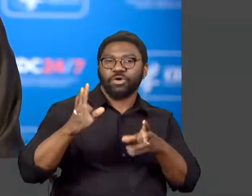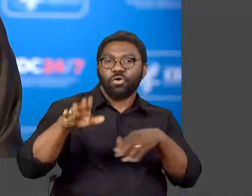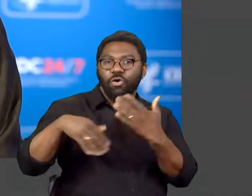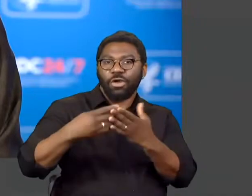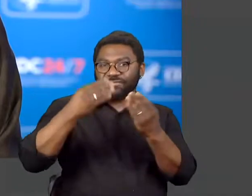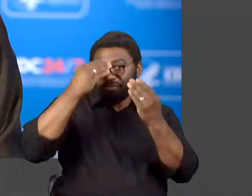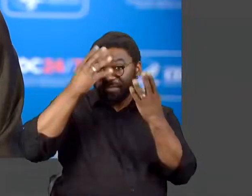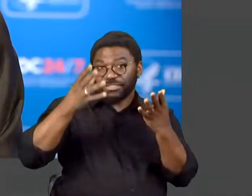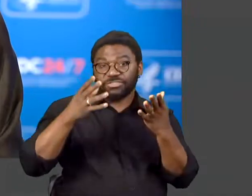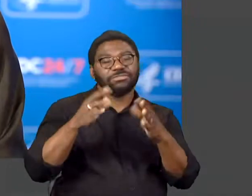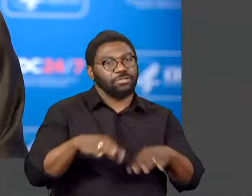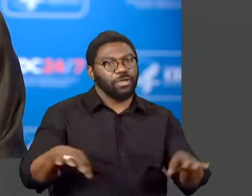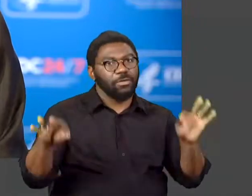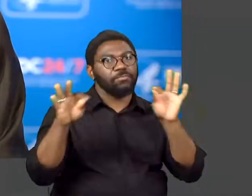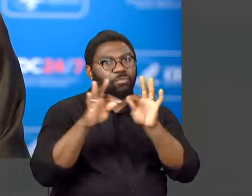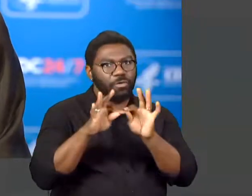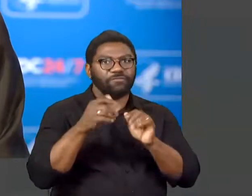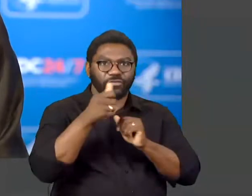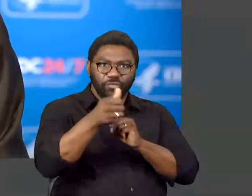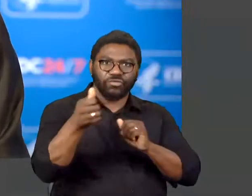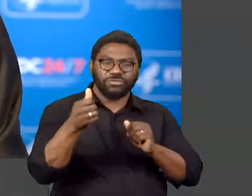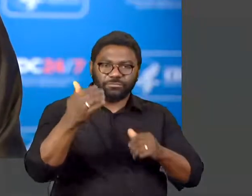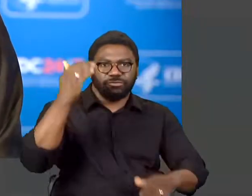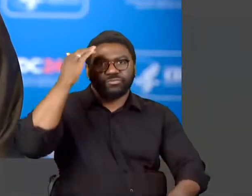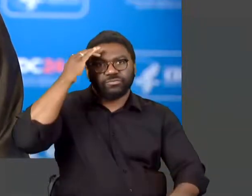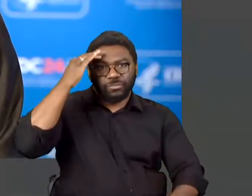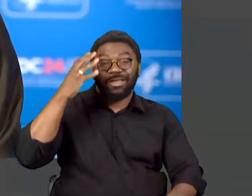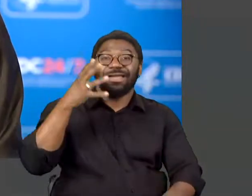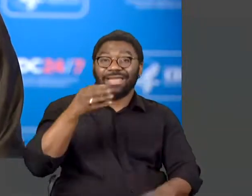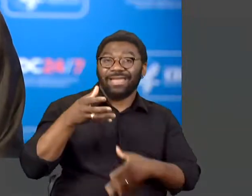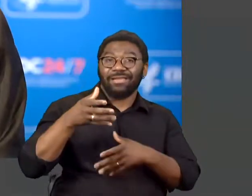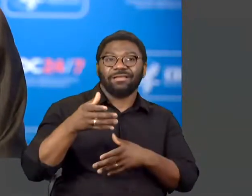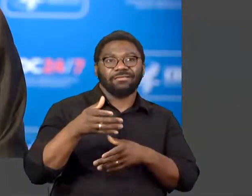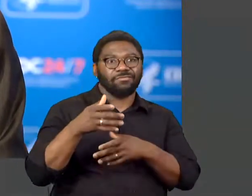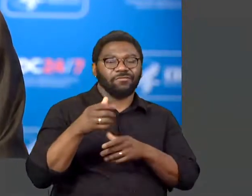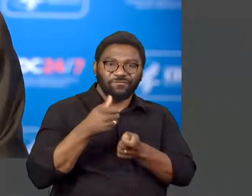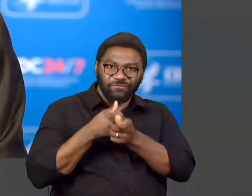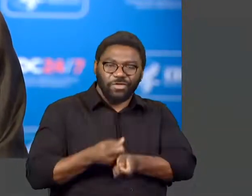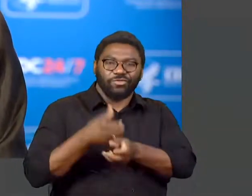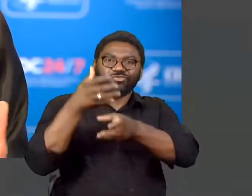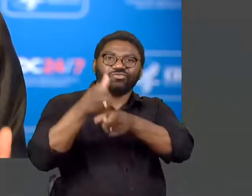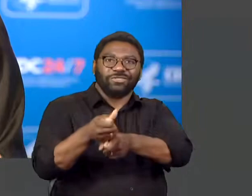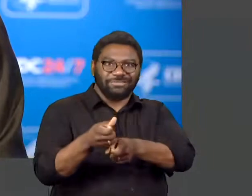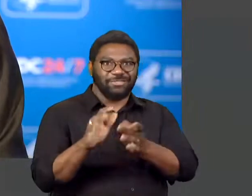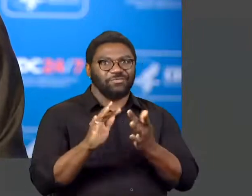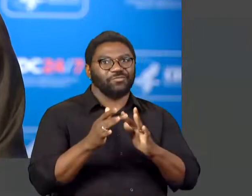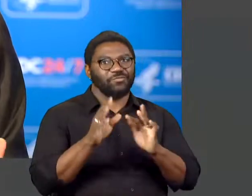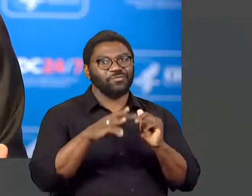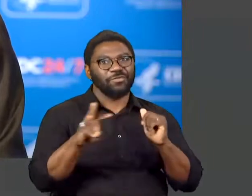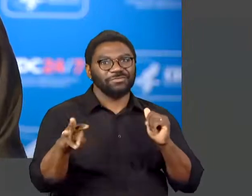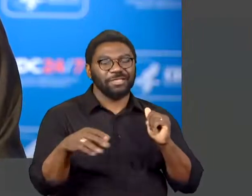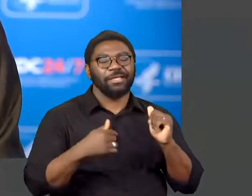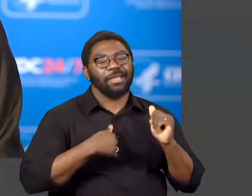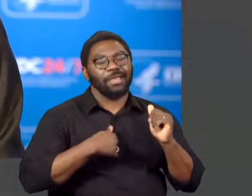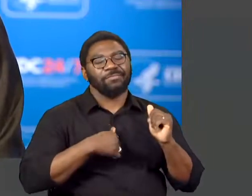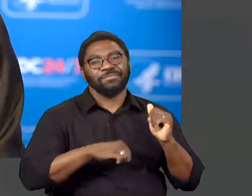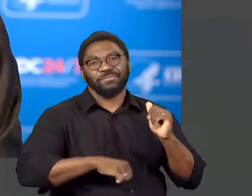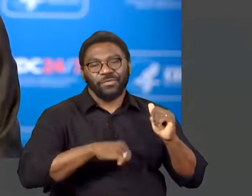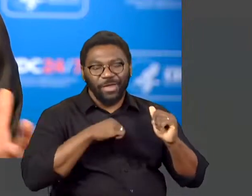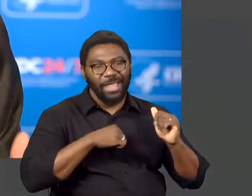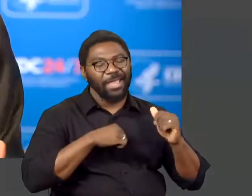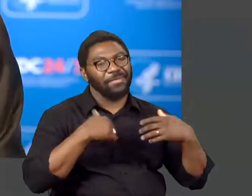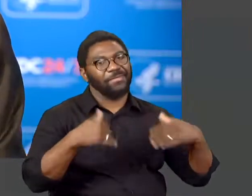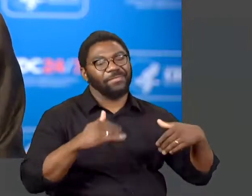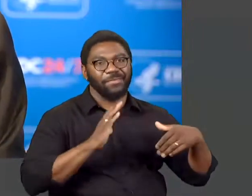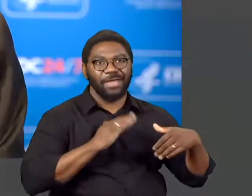to stay informed, but to do so via trusted sources of information. And I'm proud and pleased with the work that